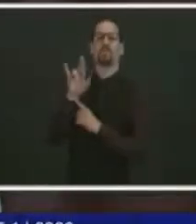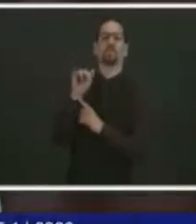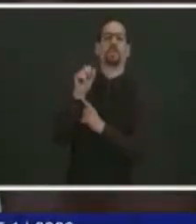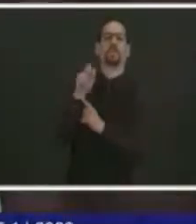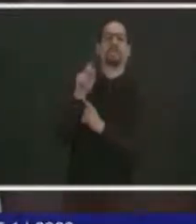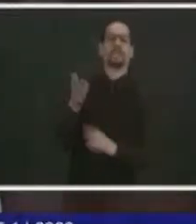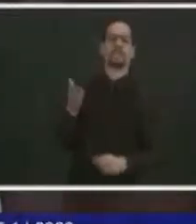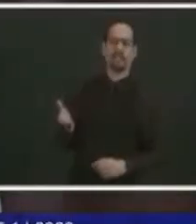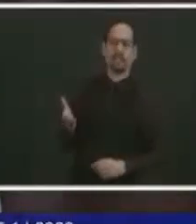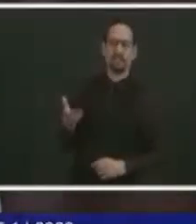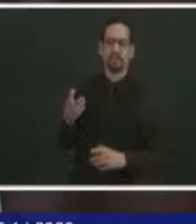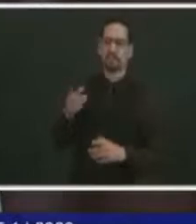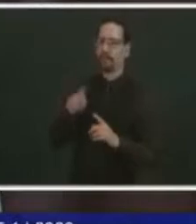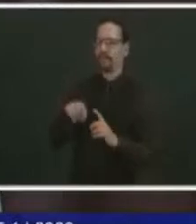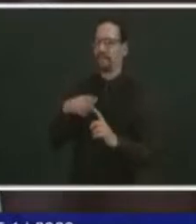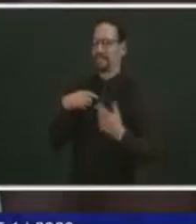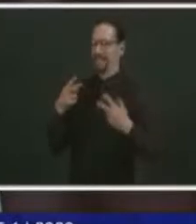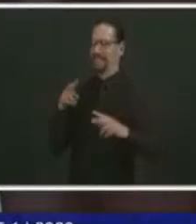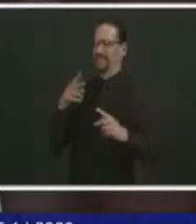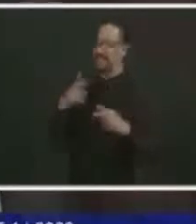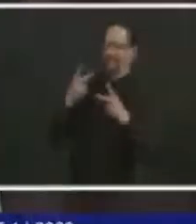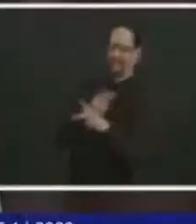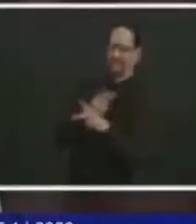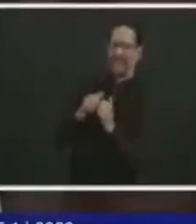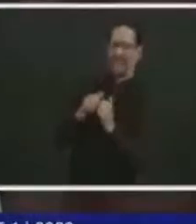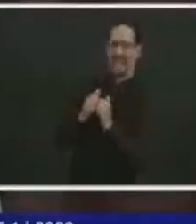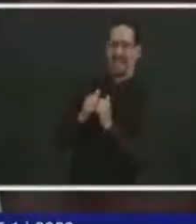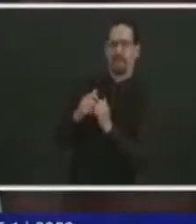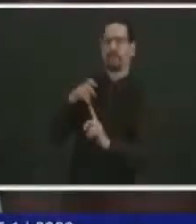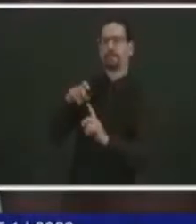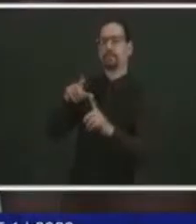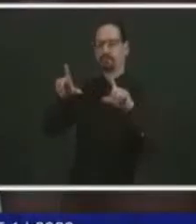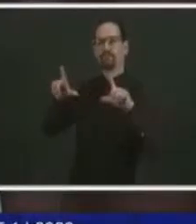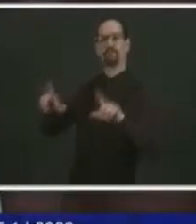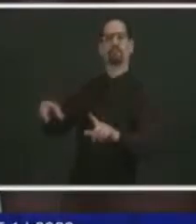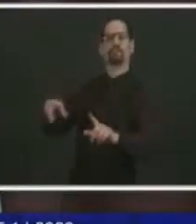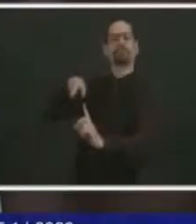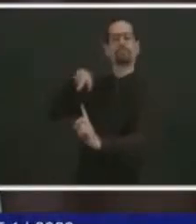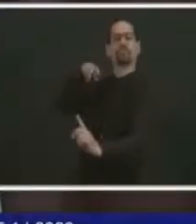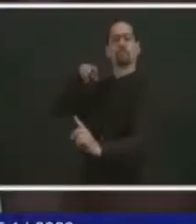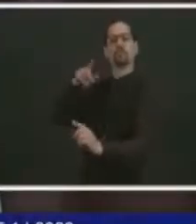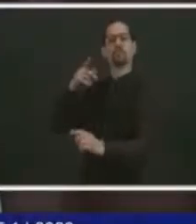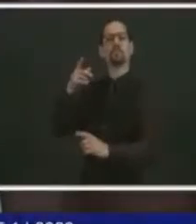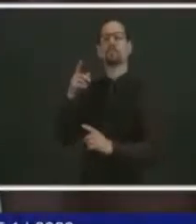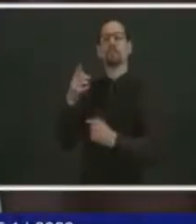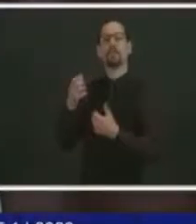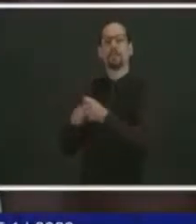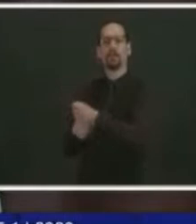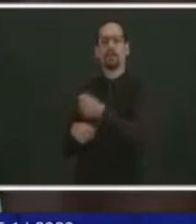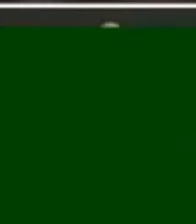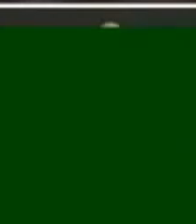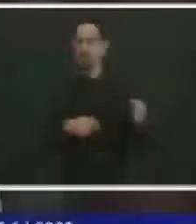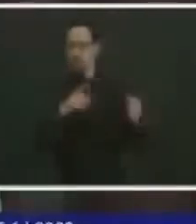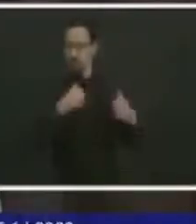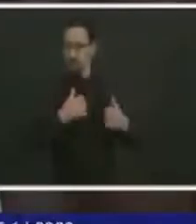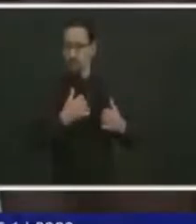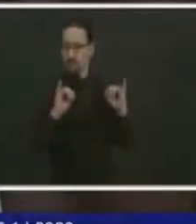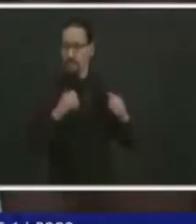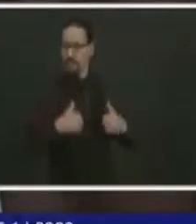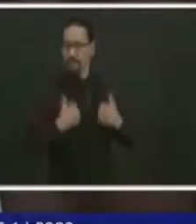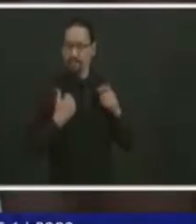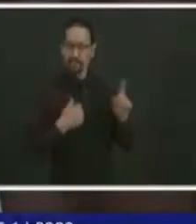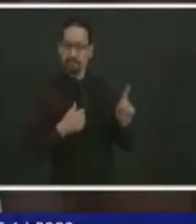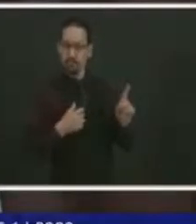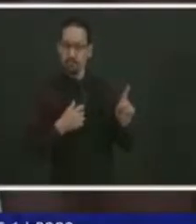the risk in people who are more independent and older. My own mother, in her early 80s, has